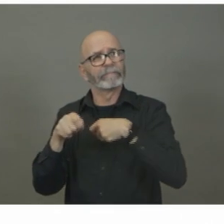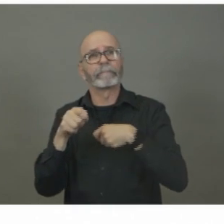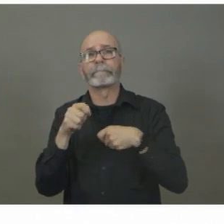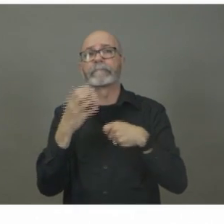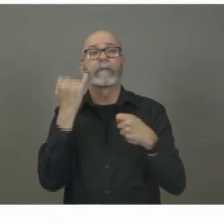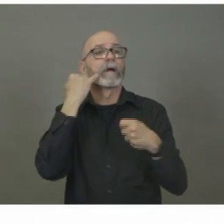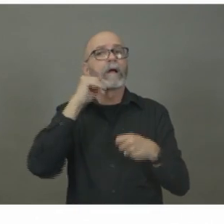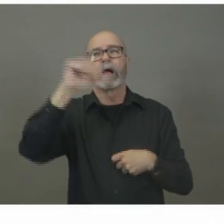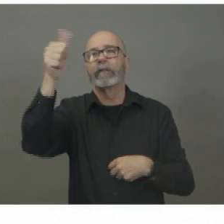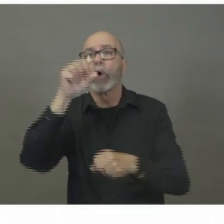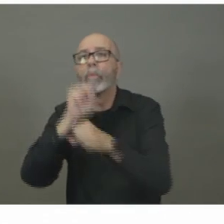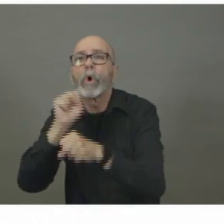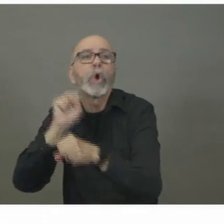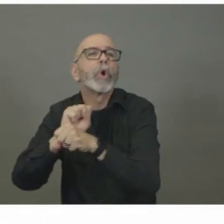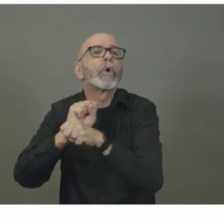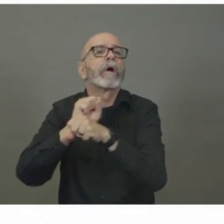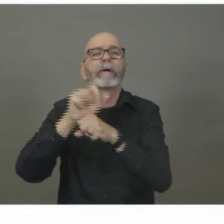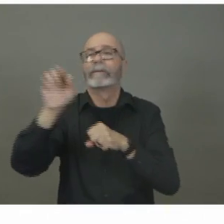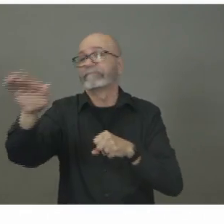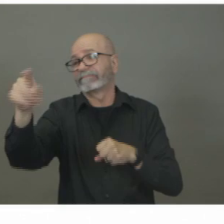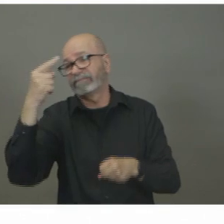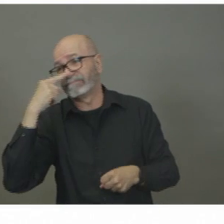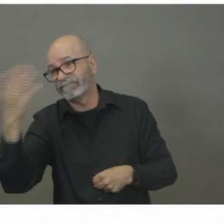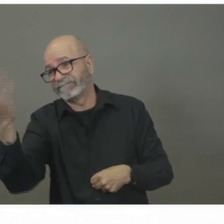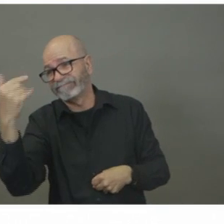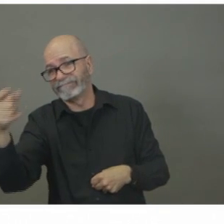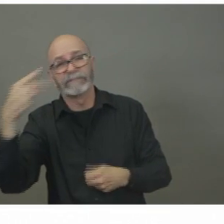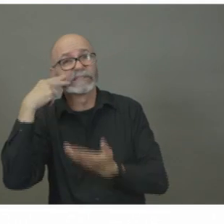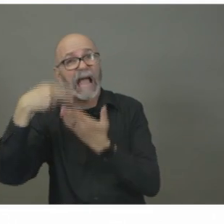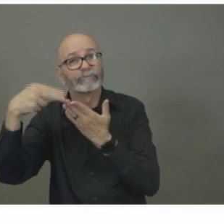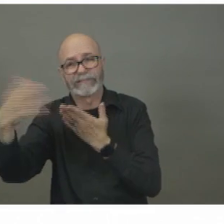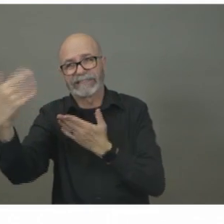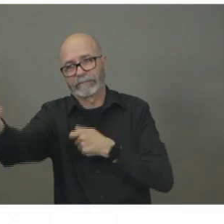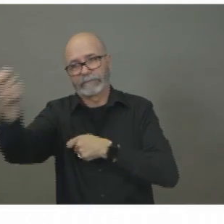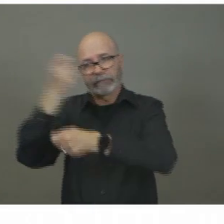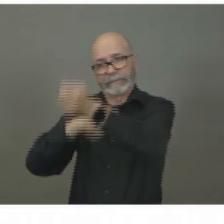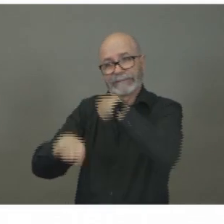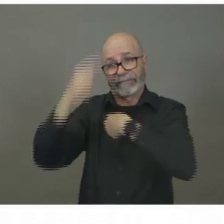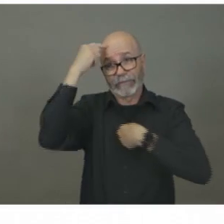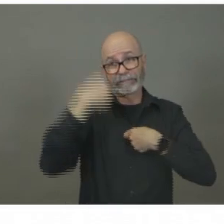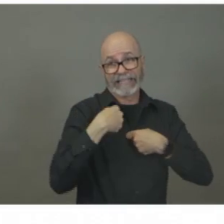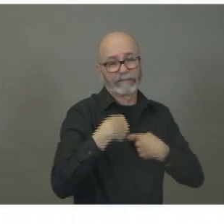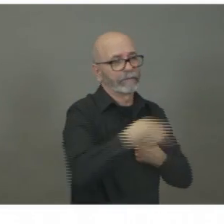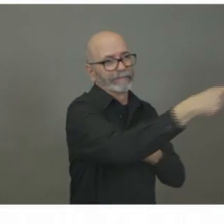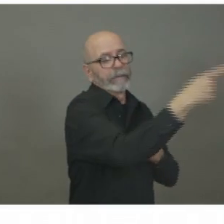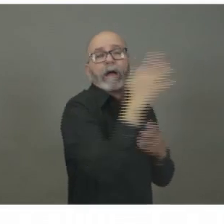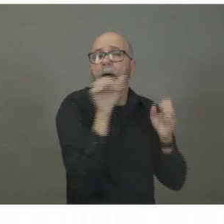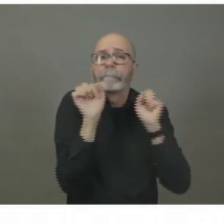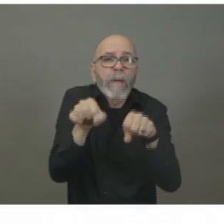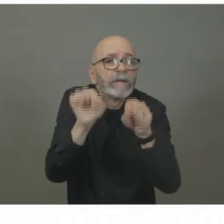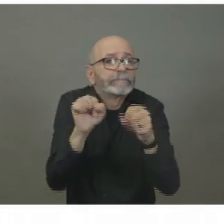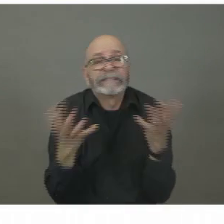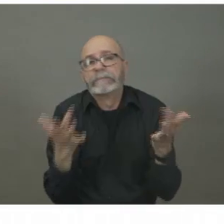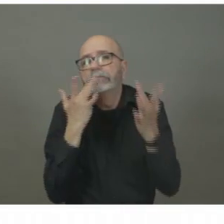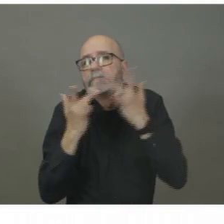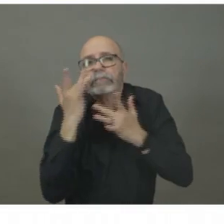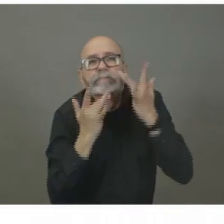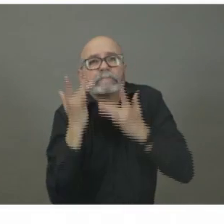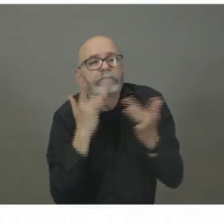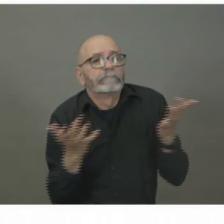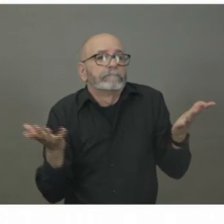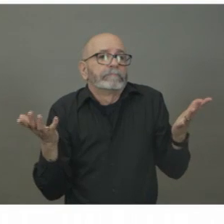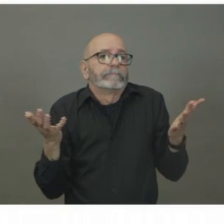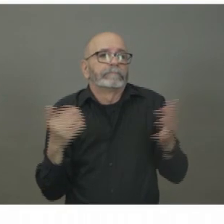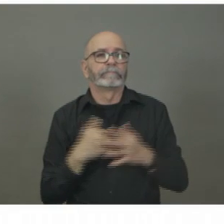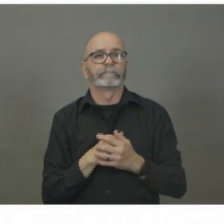be called on to work in classrooms, uh, for that, uh, isolation period of 14 days. Just one more quick one on this. Who do they, do they have to report it to the principal? Do they have to report it to the